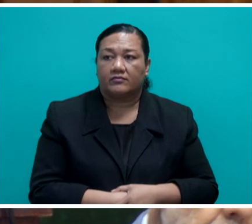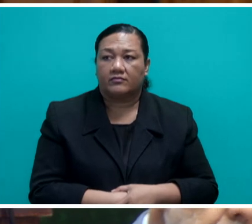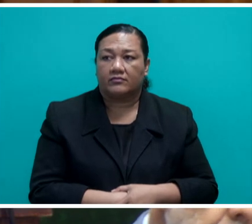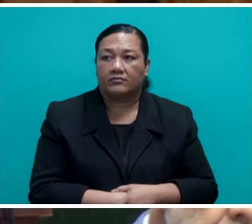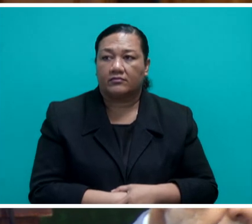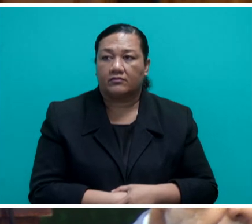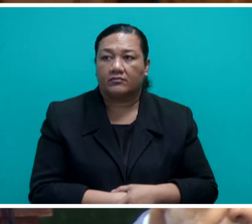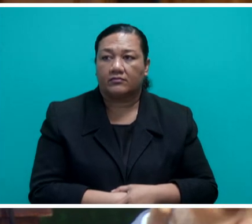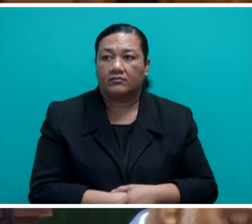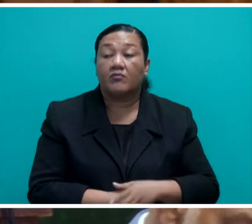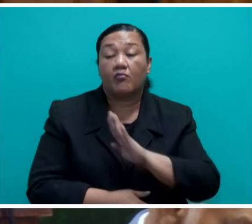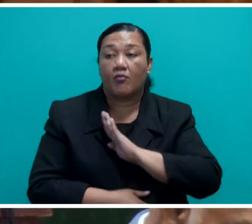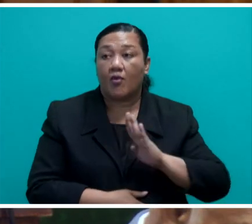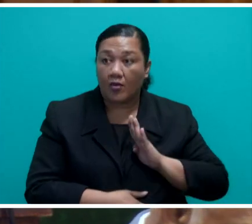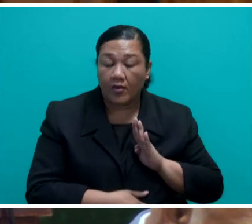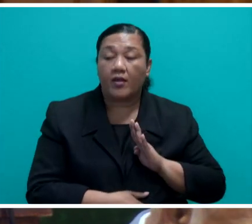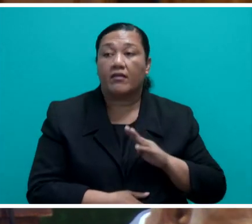the board members